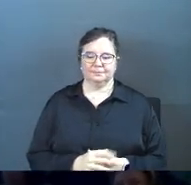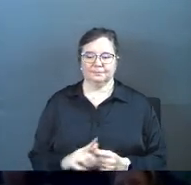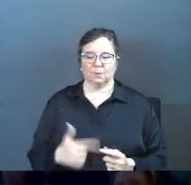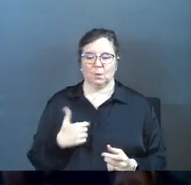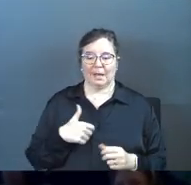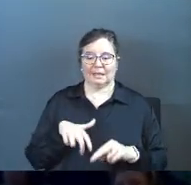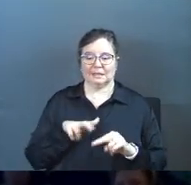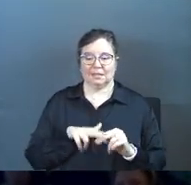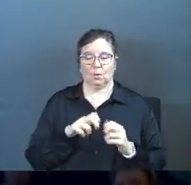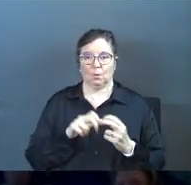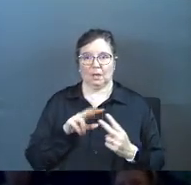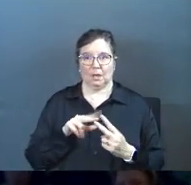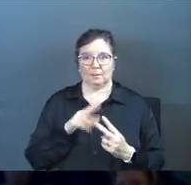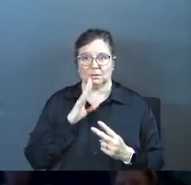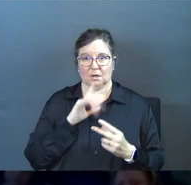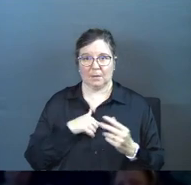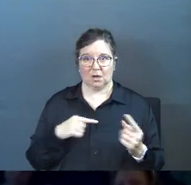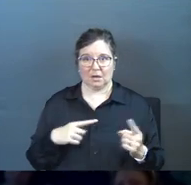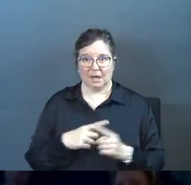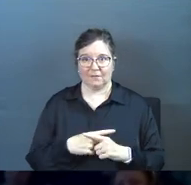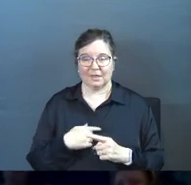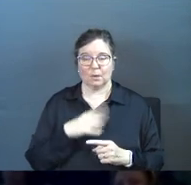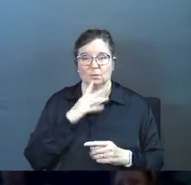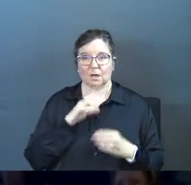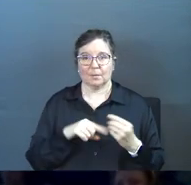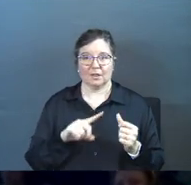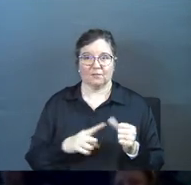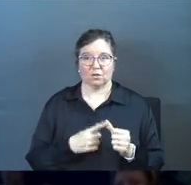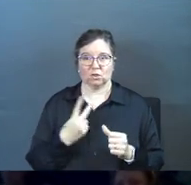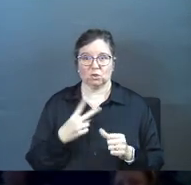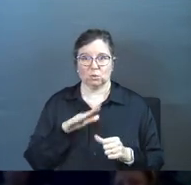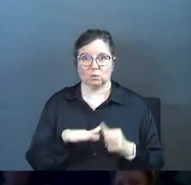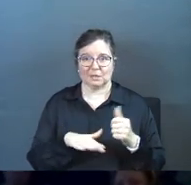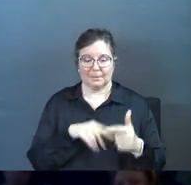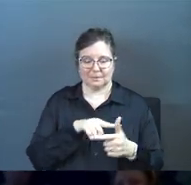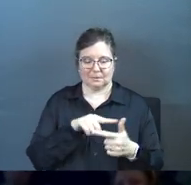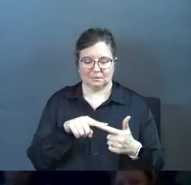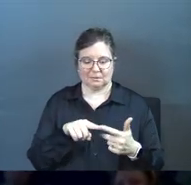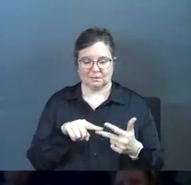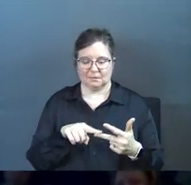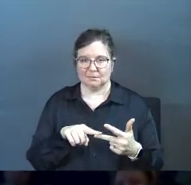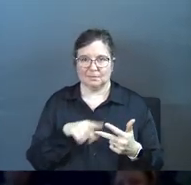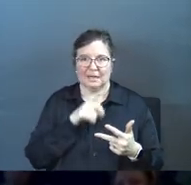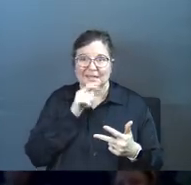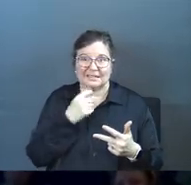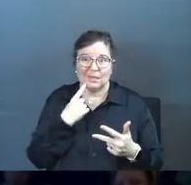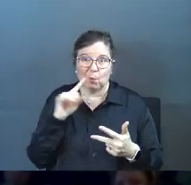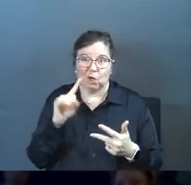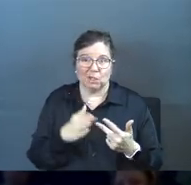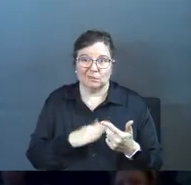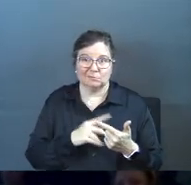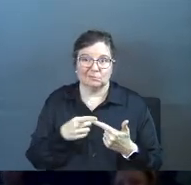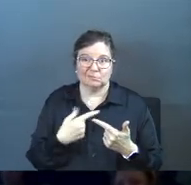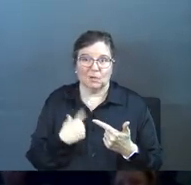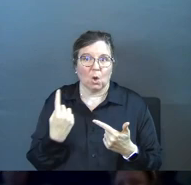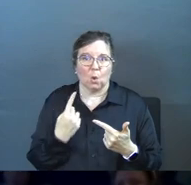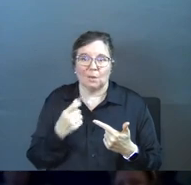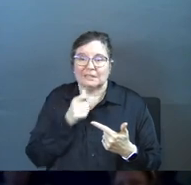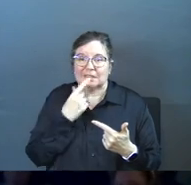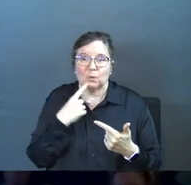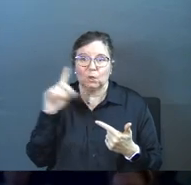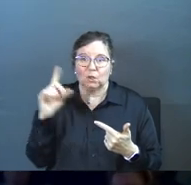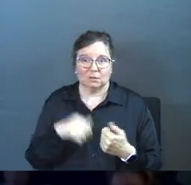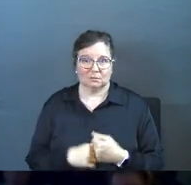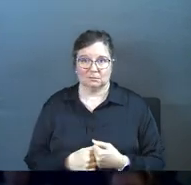Whenever I get to sit down with couples and talk about conflict, they'll talk about the first two steps and then what they'll say is, and it didn't work. Always, and it